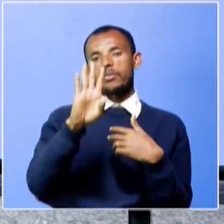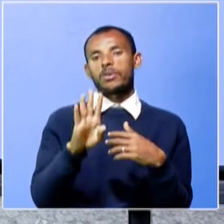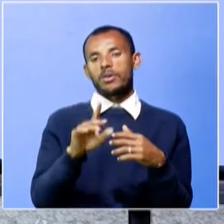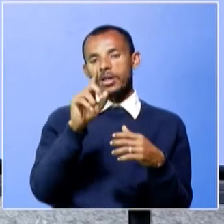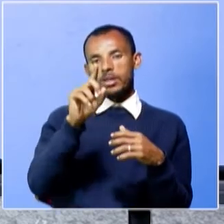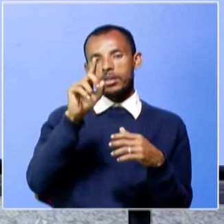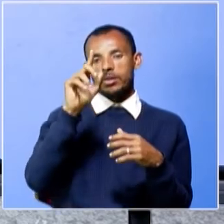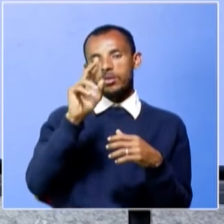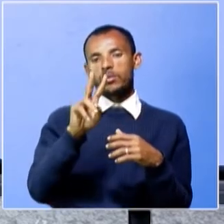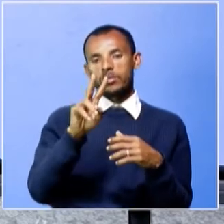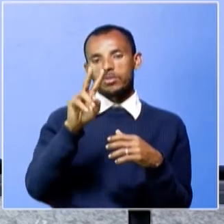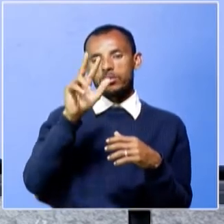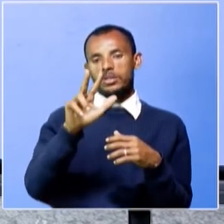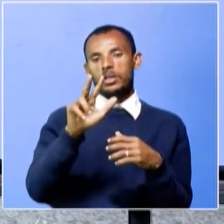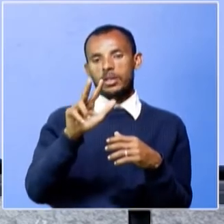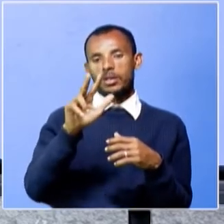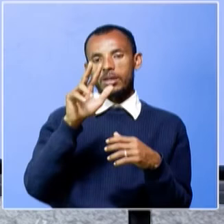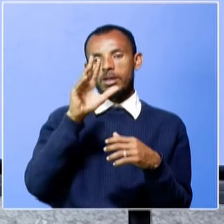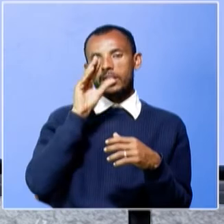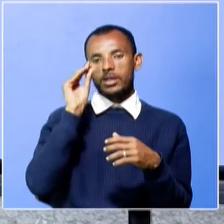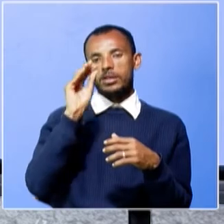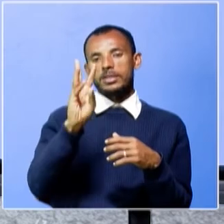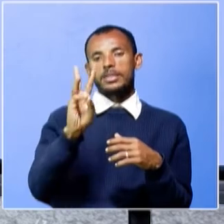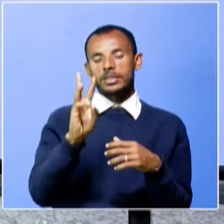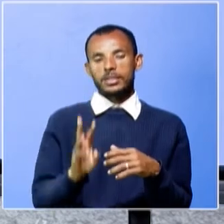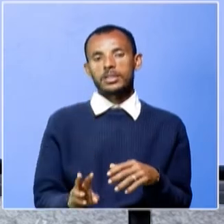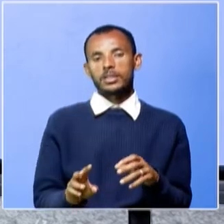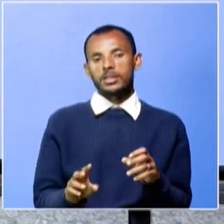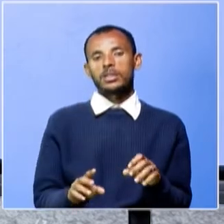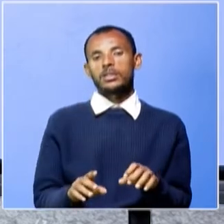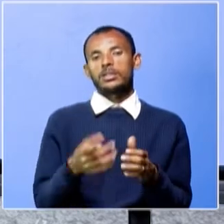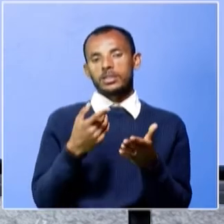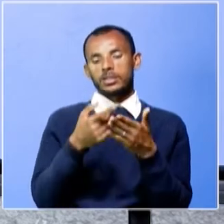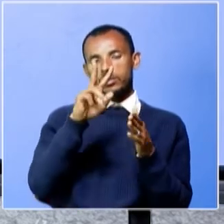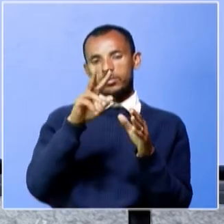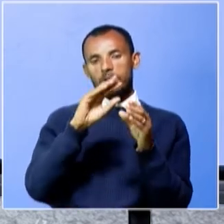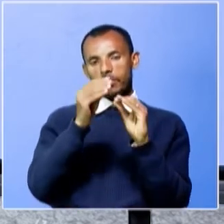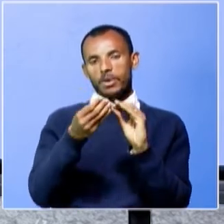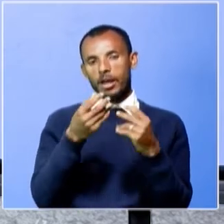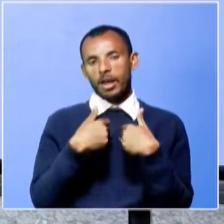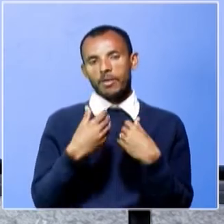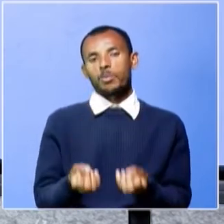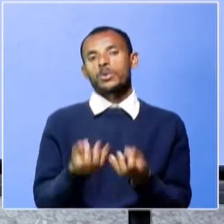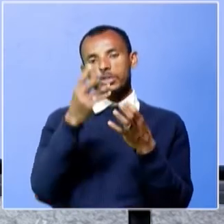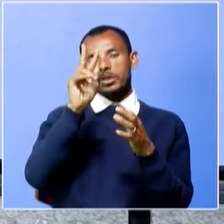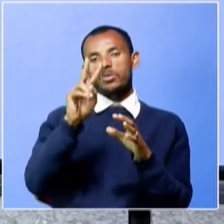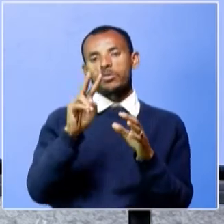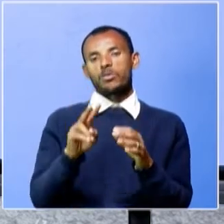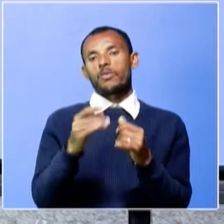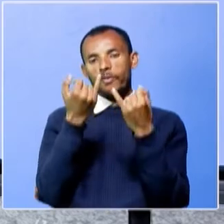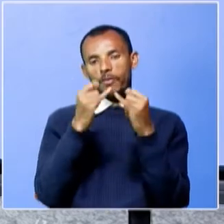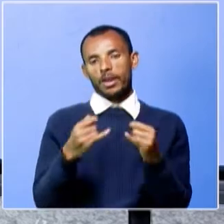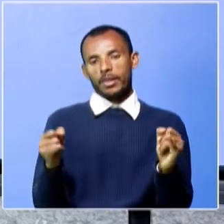factor, 1, 2, 3, and 6. Okay, so these 2 numbers have more than 2